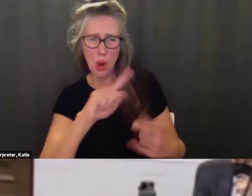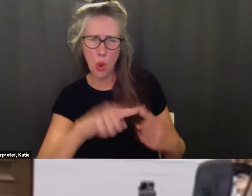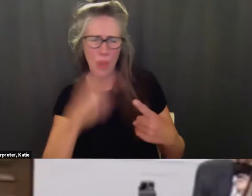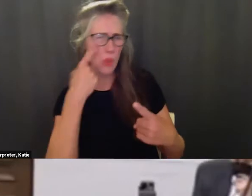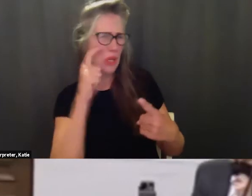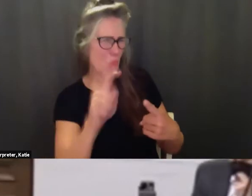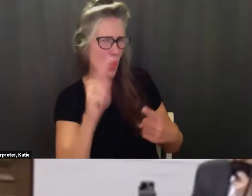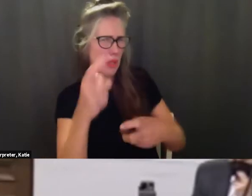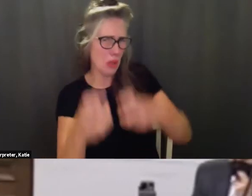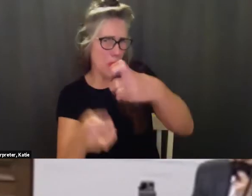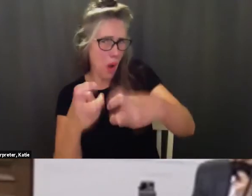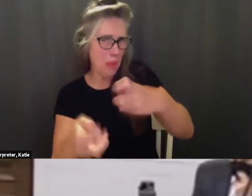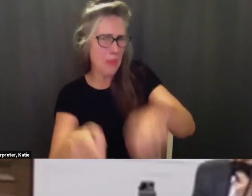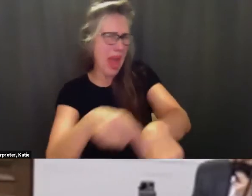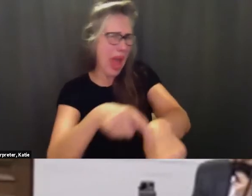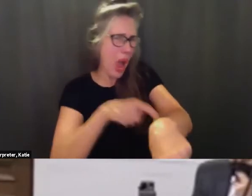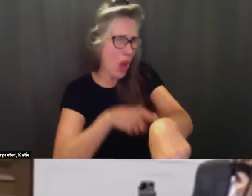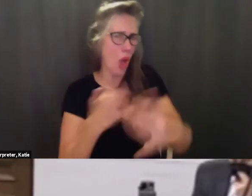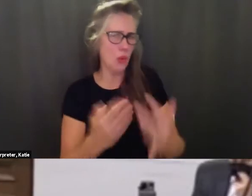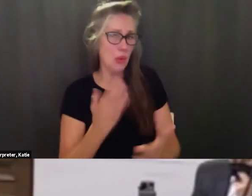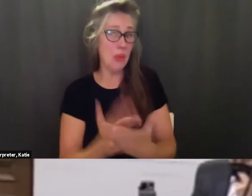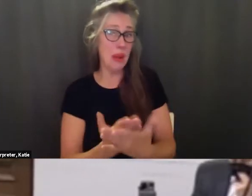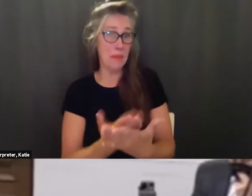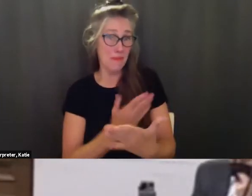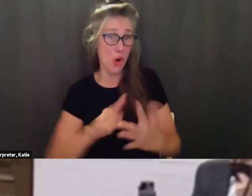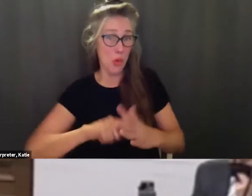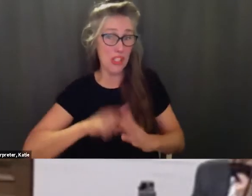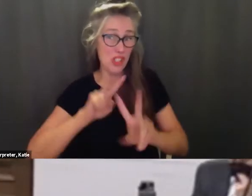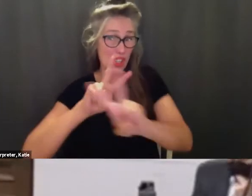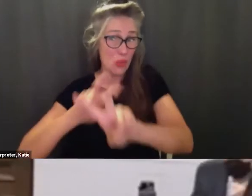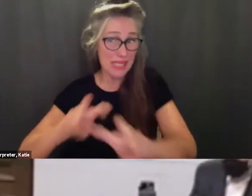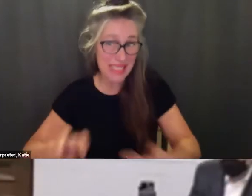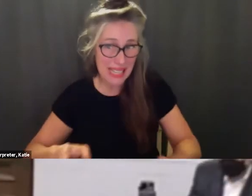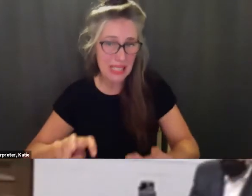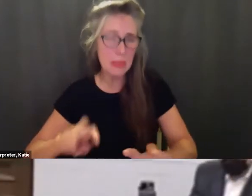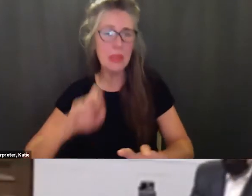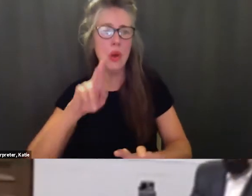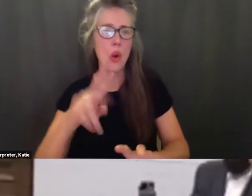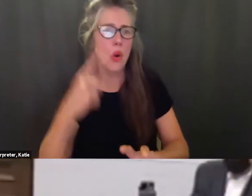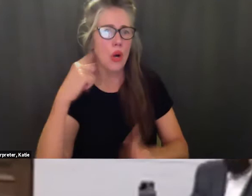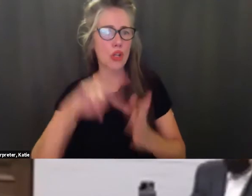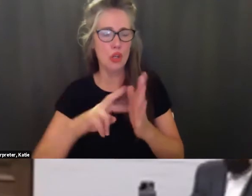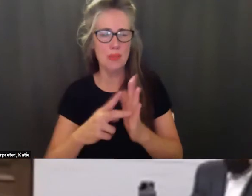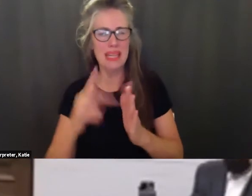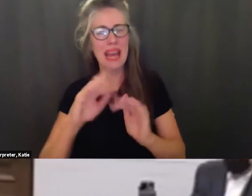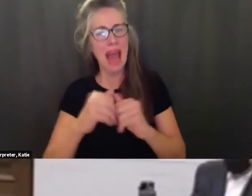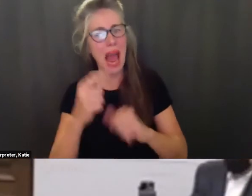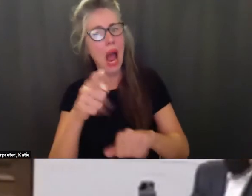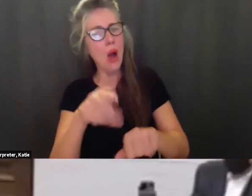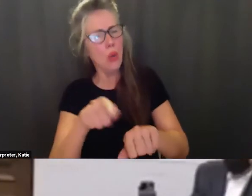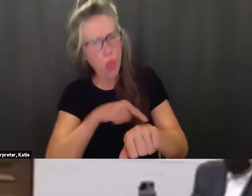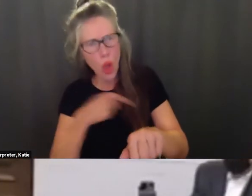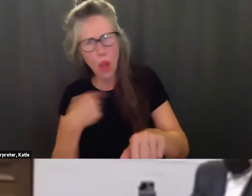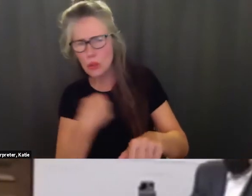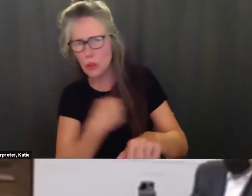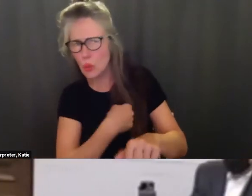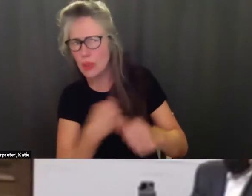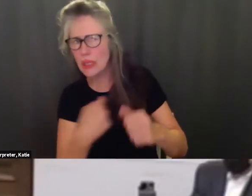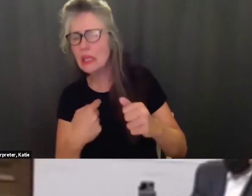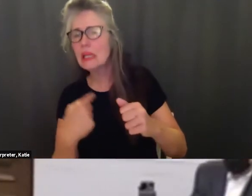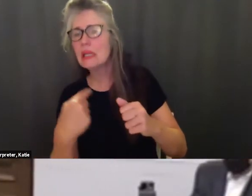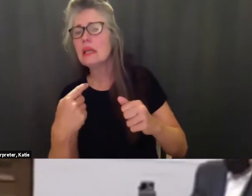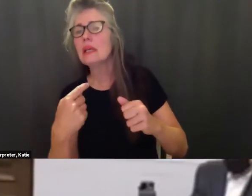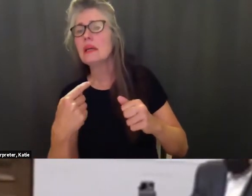assessing them, or how long do we wait to determine that the intervention was successful? That is